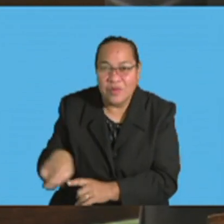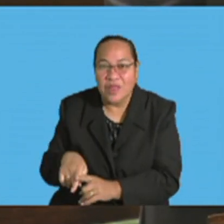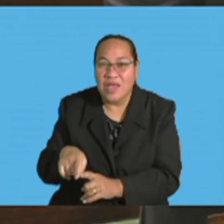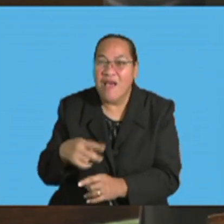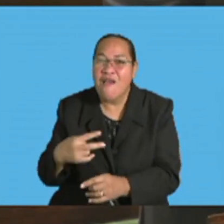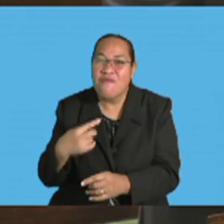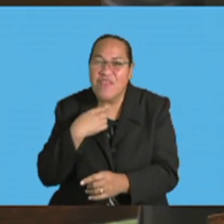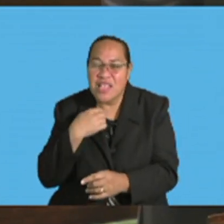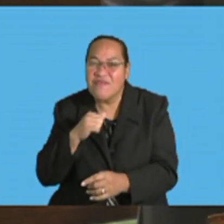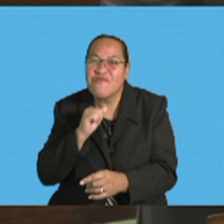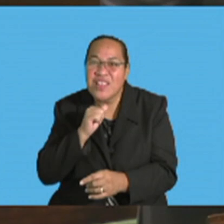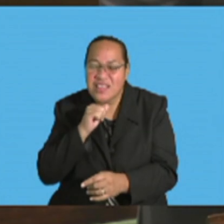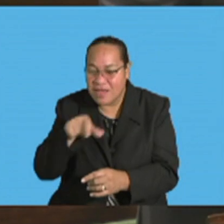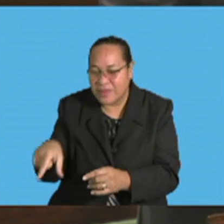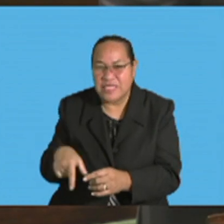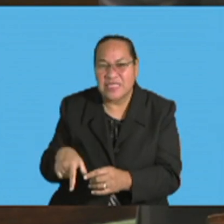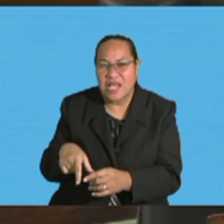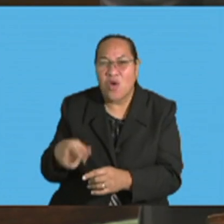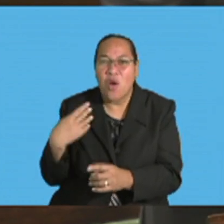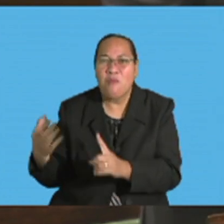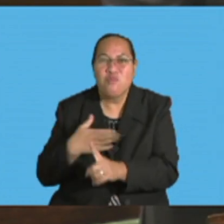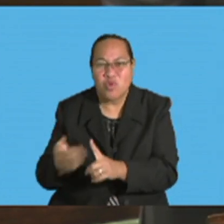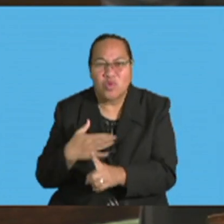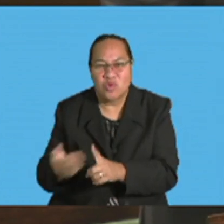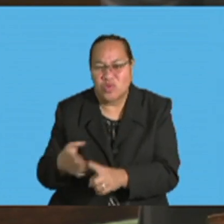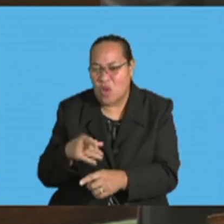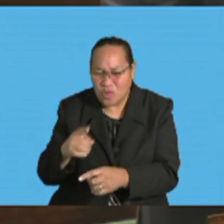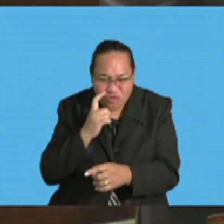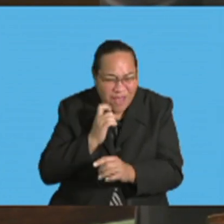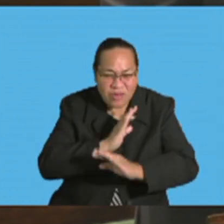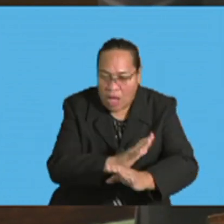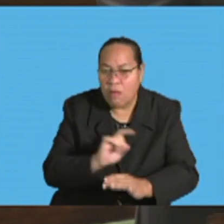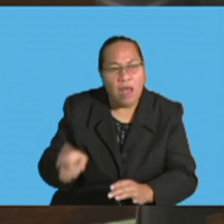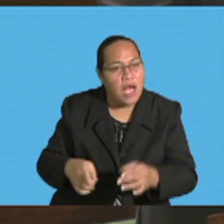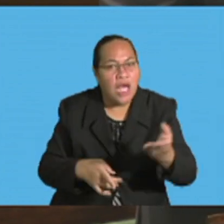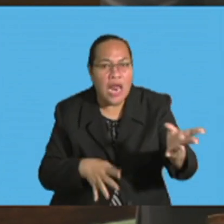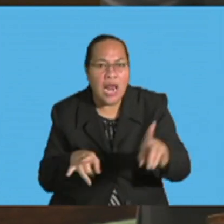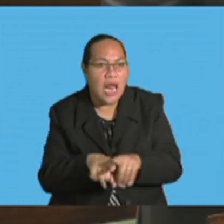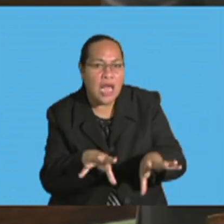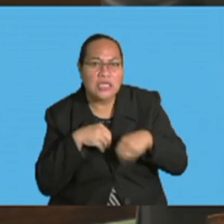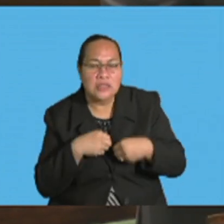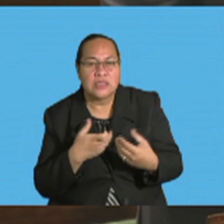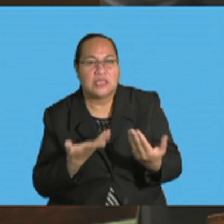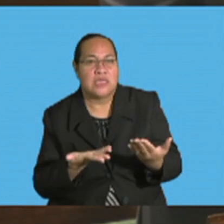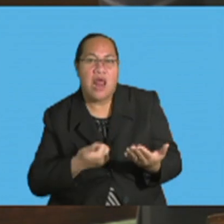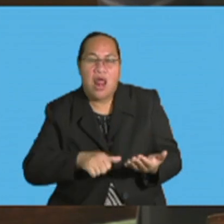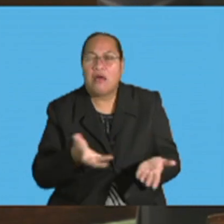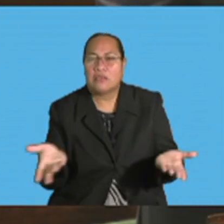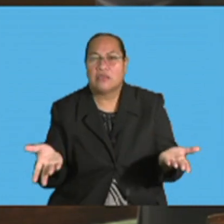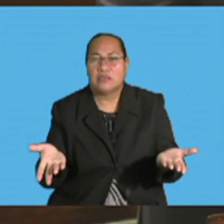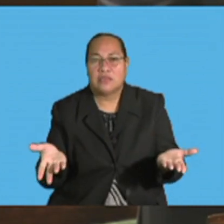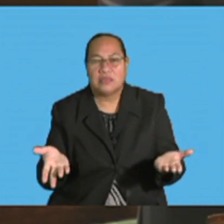step backwards for our campaign to rid our country of these terrible crimes. But I think what Bulitabo didn't say